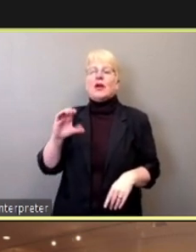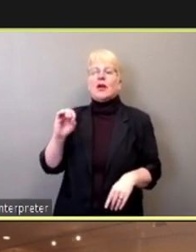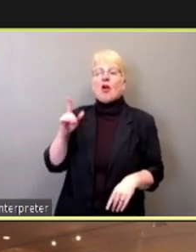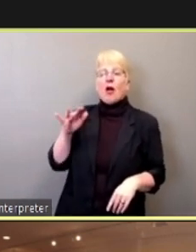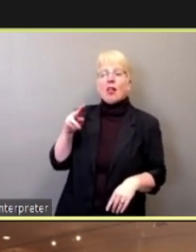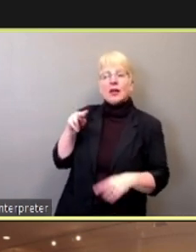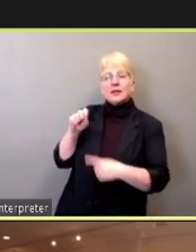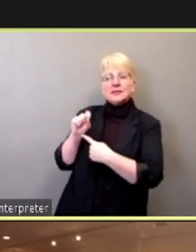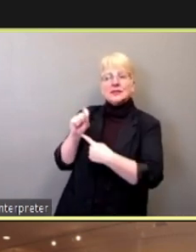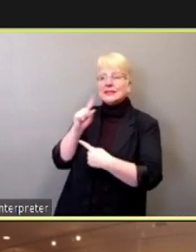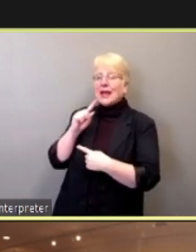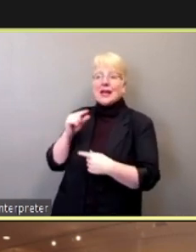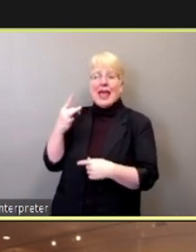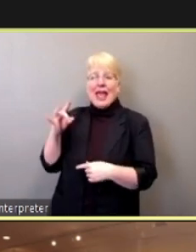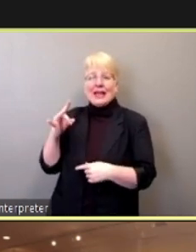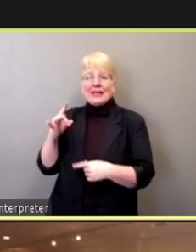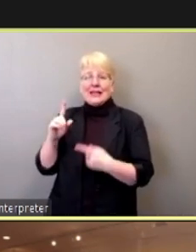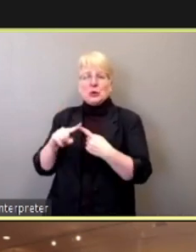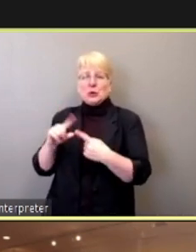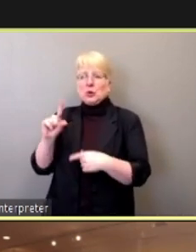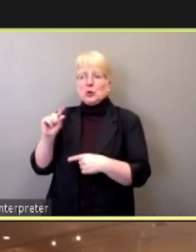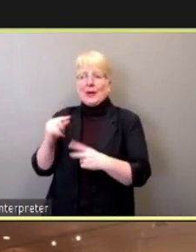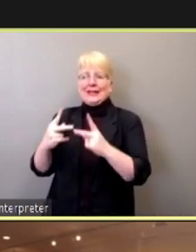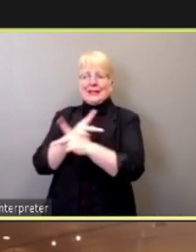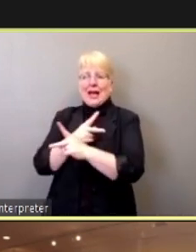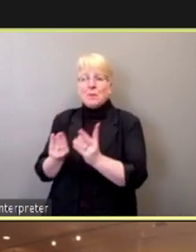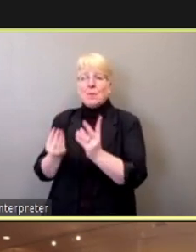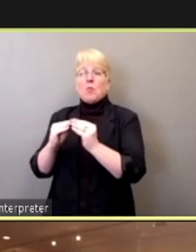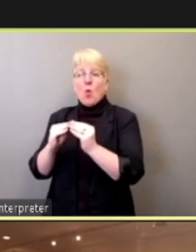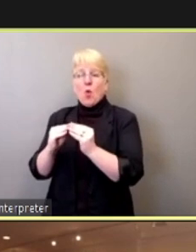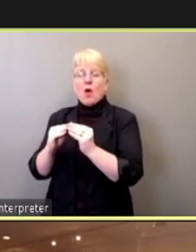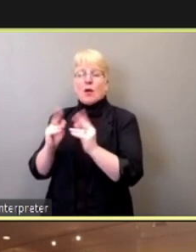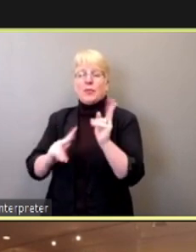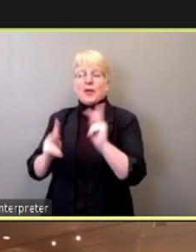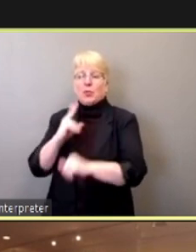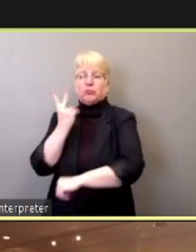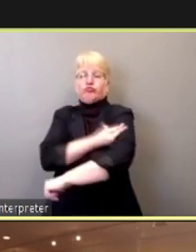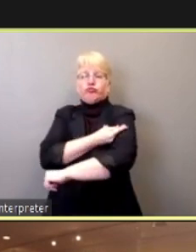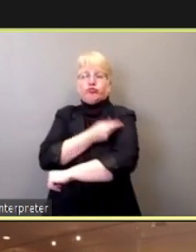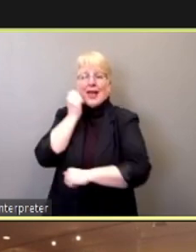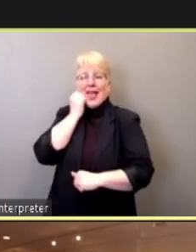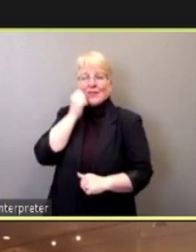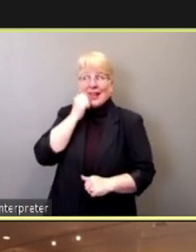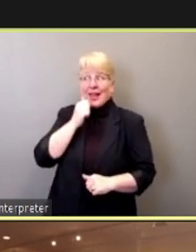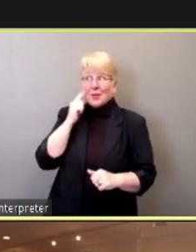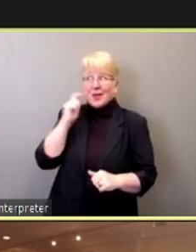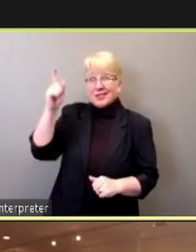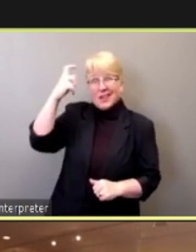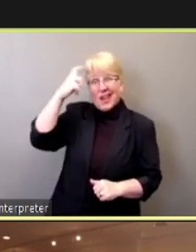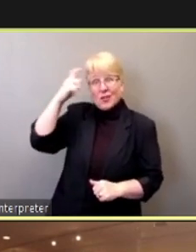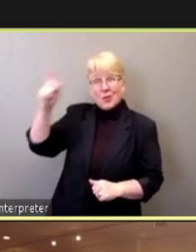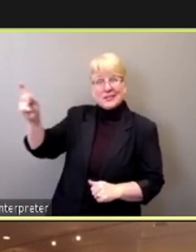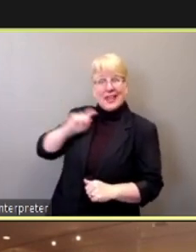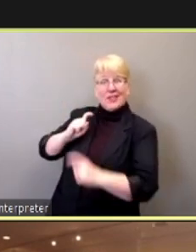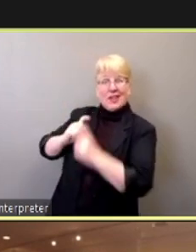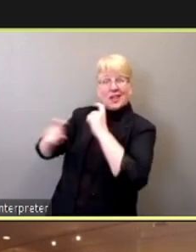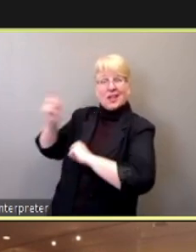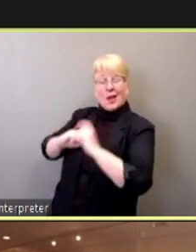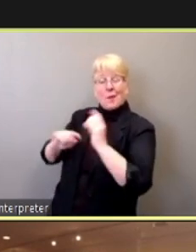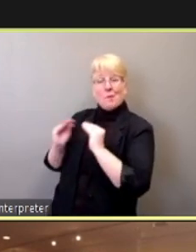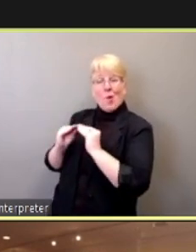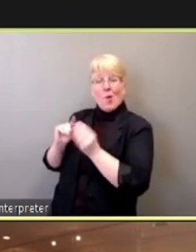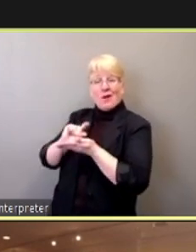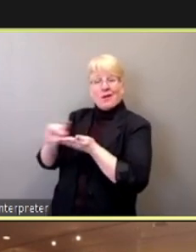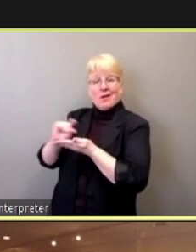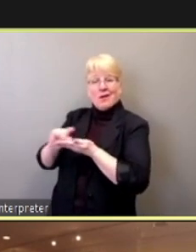20 times as many people a day as we have new cases. Obviously, a formula for success. Next slide,